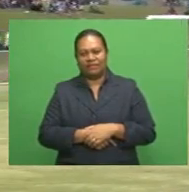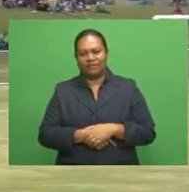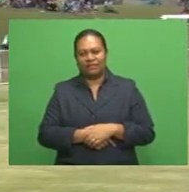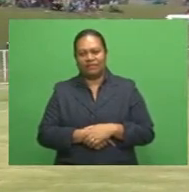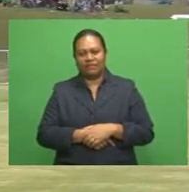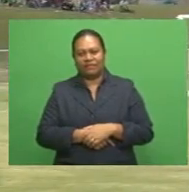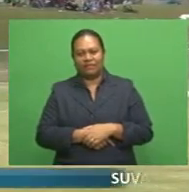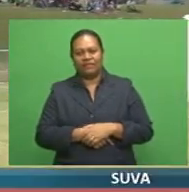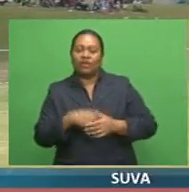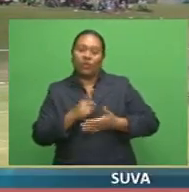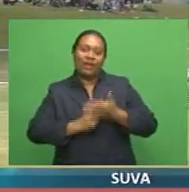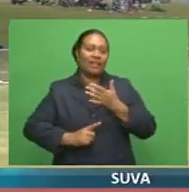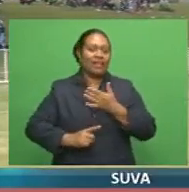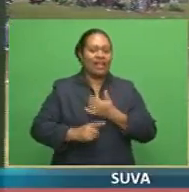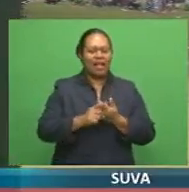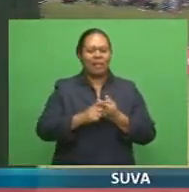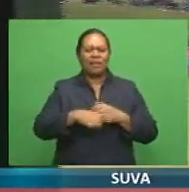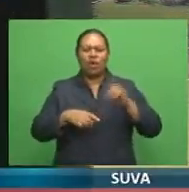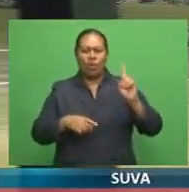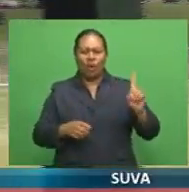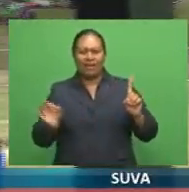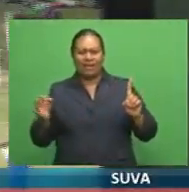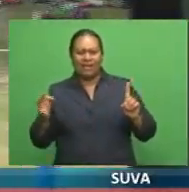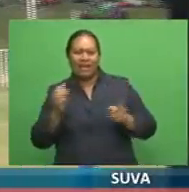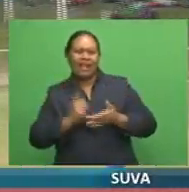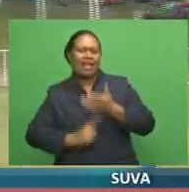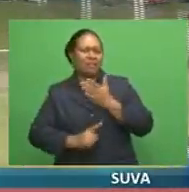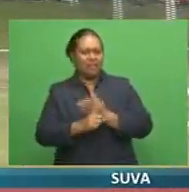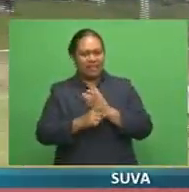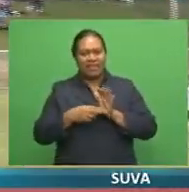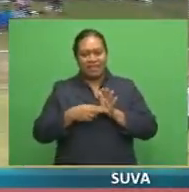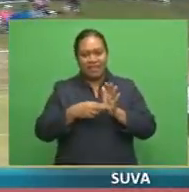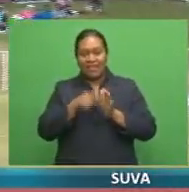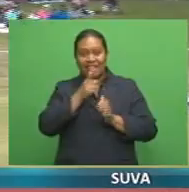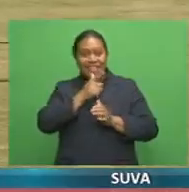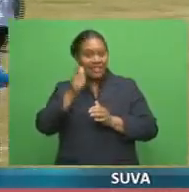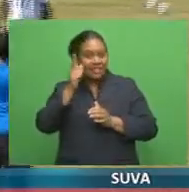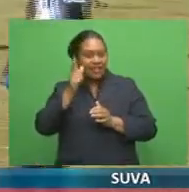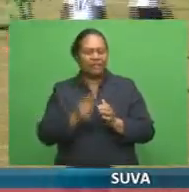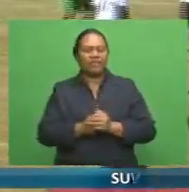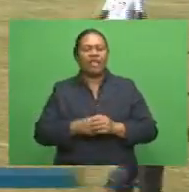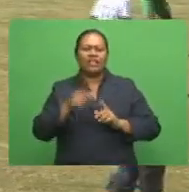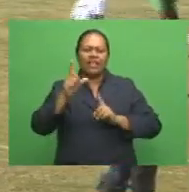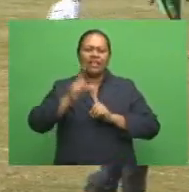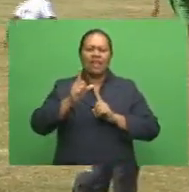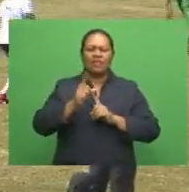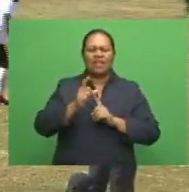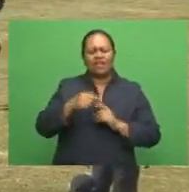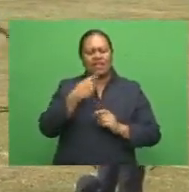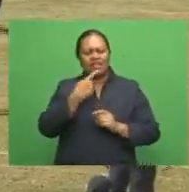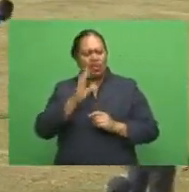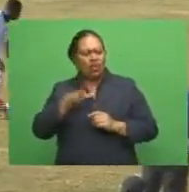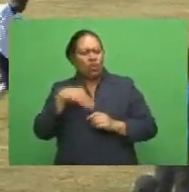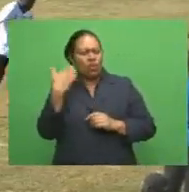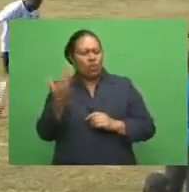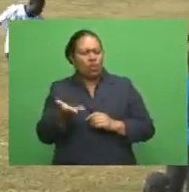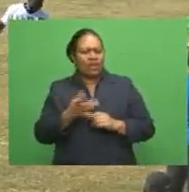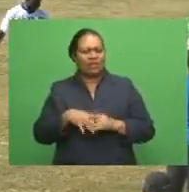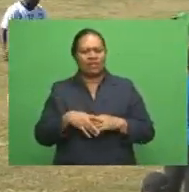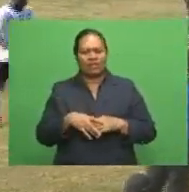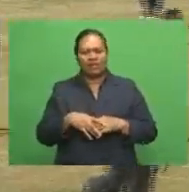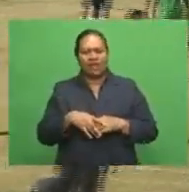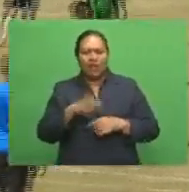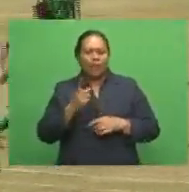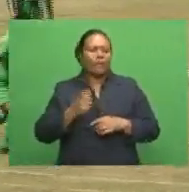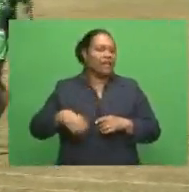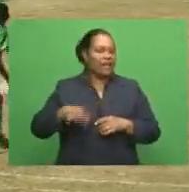After escaping a 1-0 win against a tough Nandi side yesterday, the capital side is mindful of the intensity that comes with each